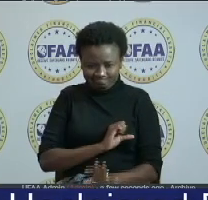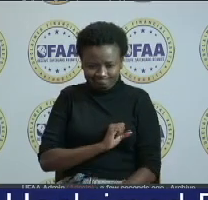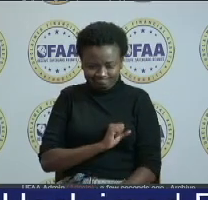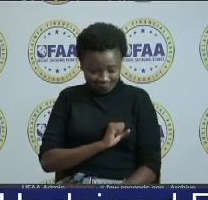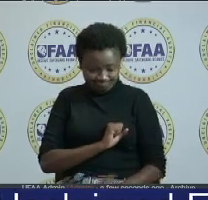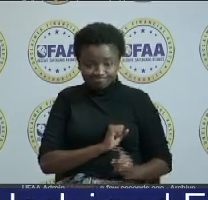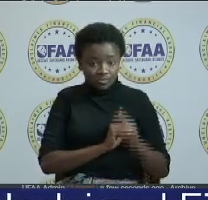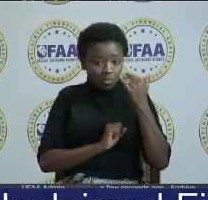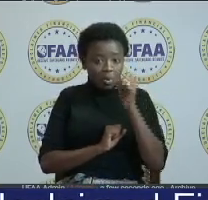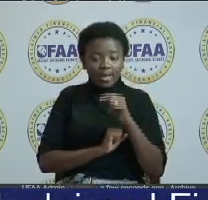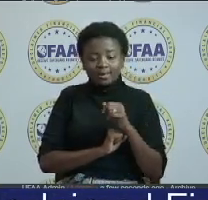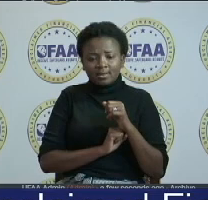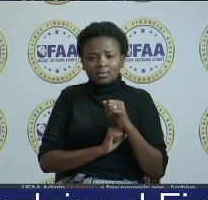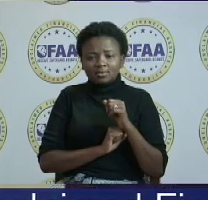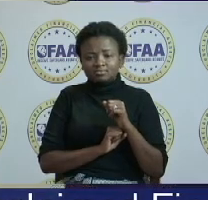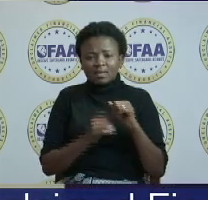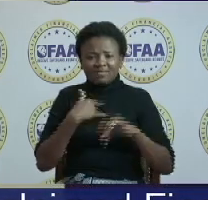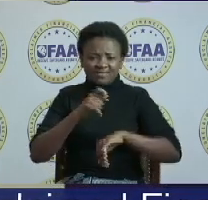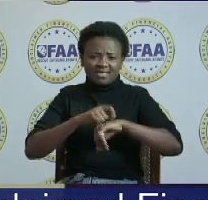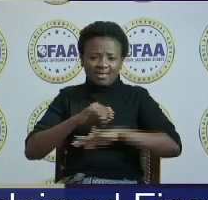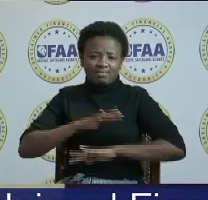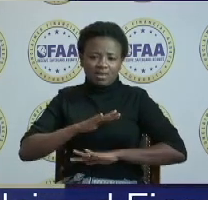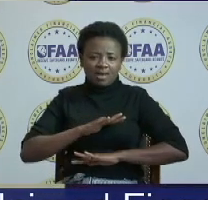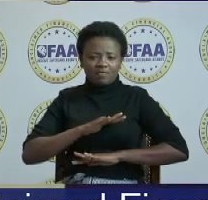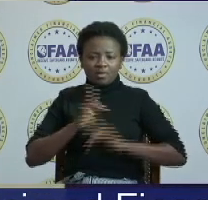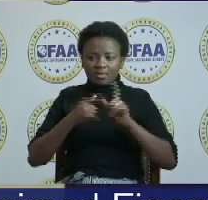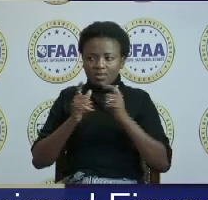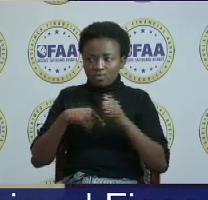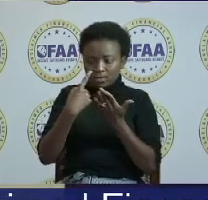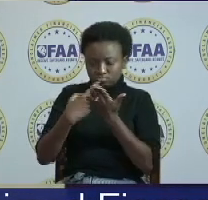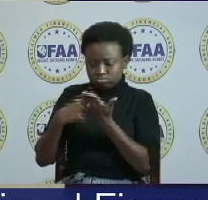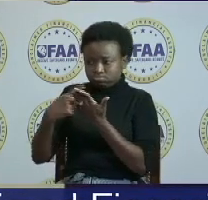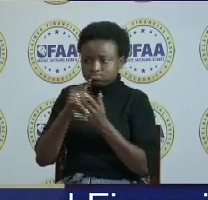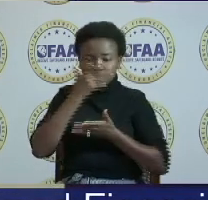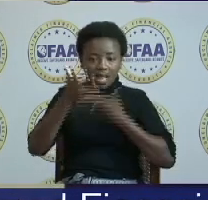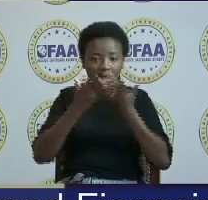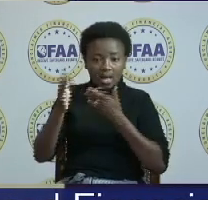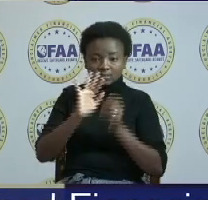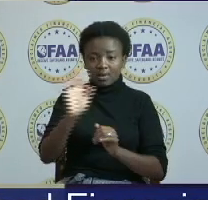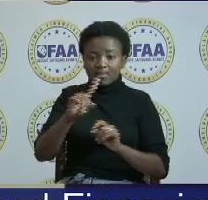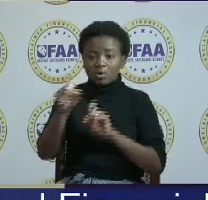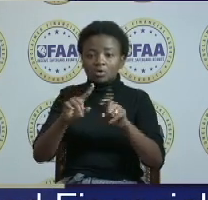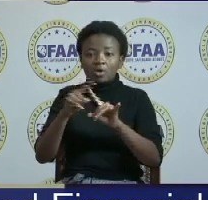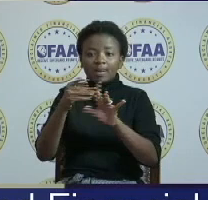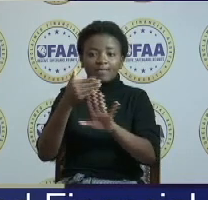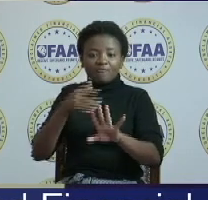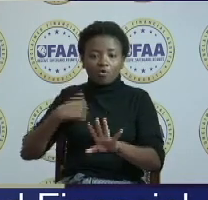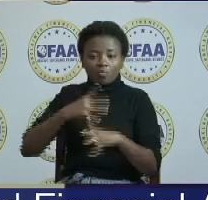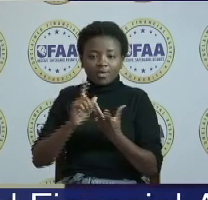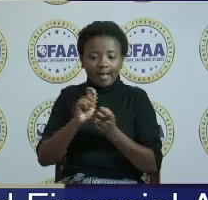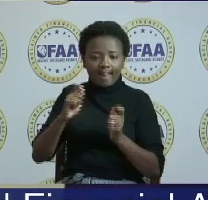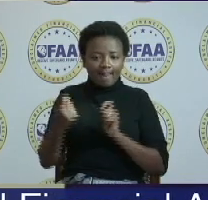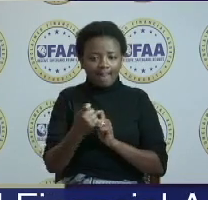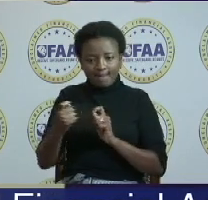standby, because there will be much more. We'll have enough time there to be able to concisely answer those questions. But the last one, just before we switch